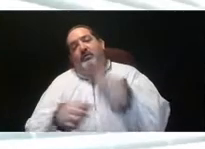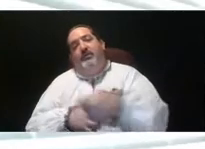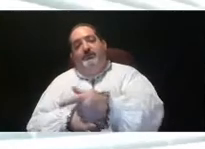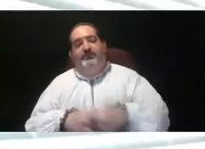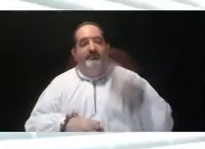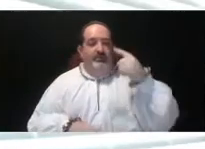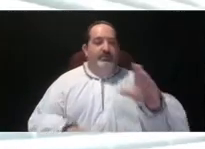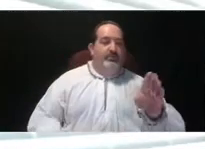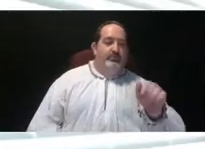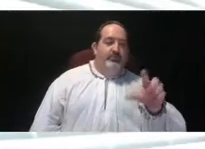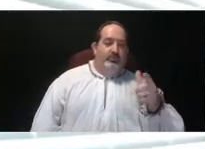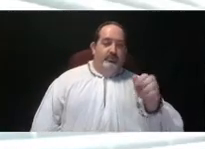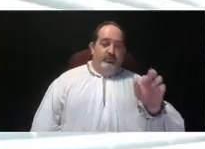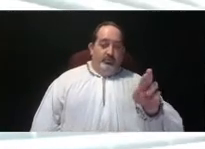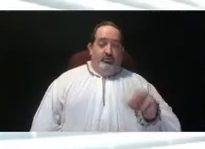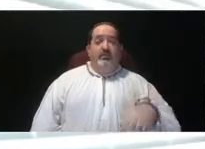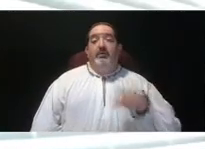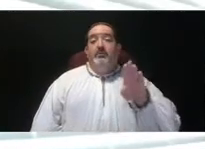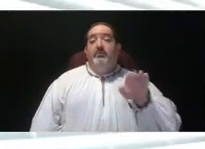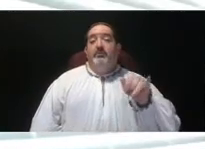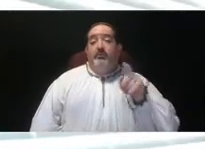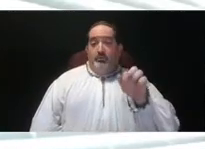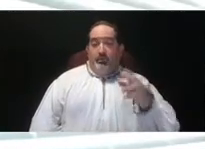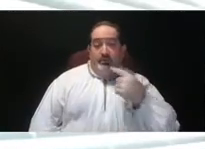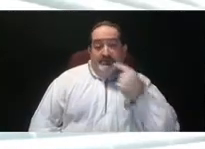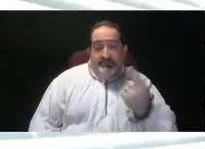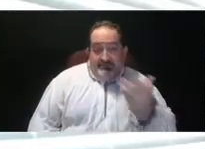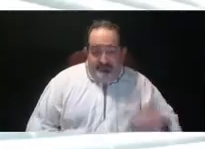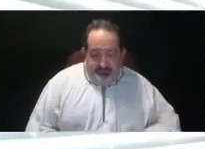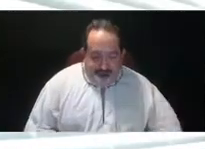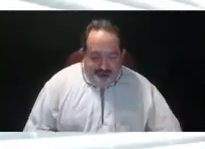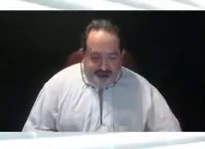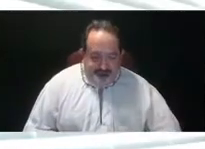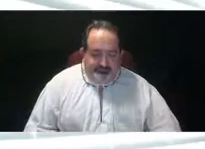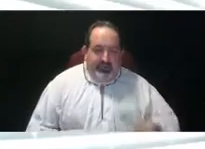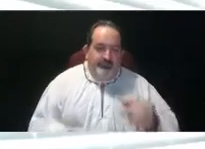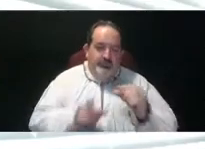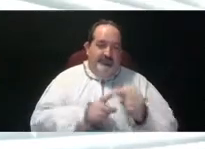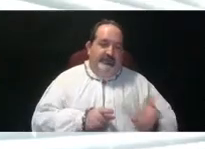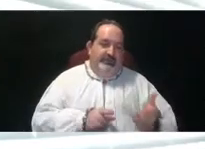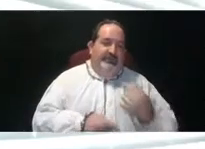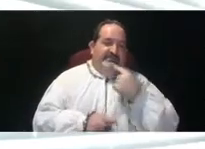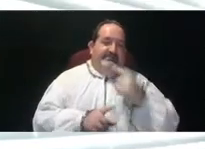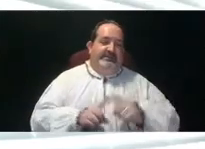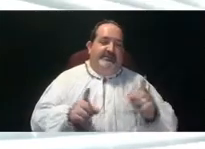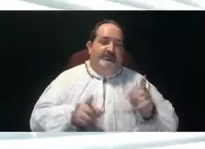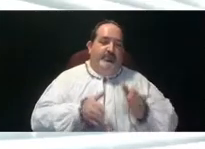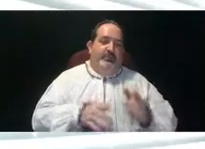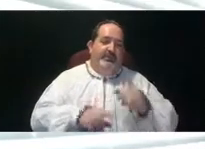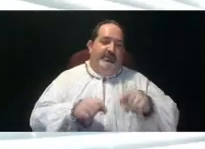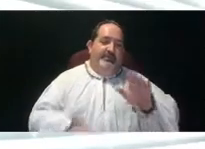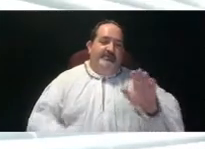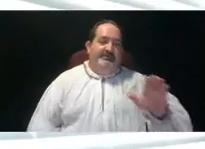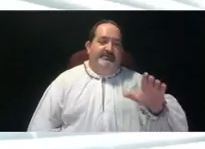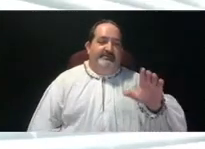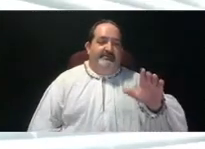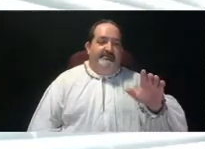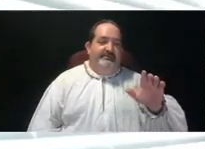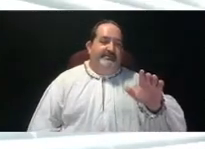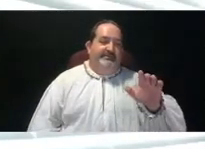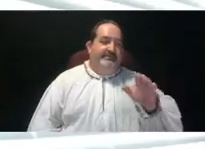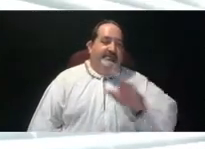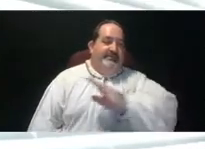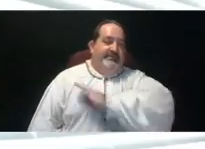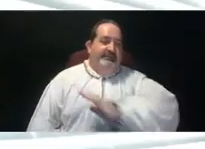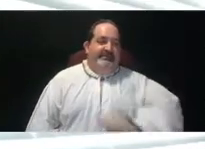Berger, His Excellency actually had something to say. And there are a few words in here that I might say a little differently because His Excellency has a bit of a saltier